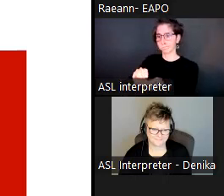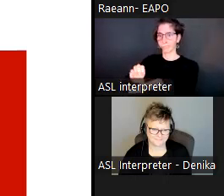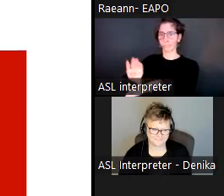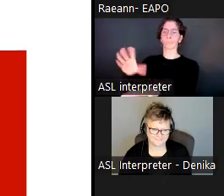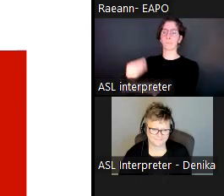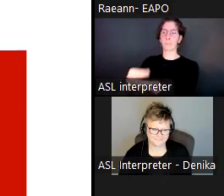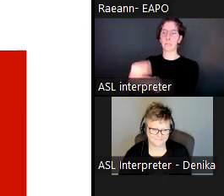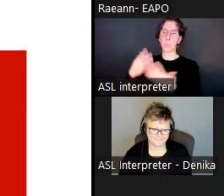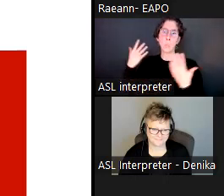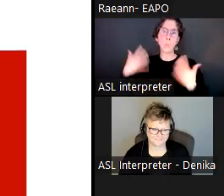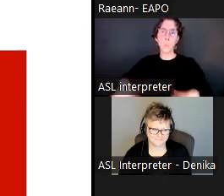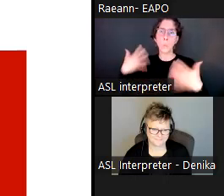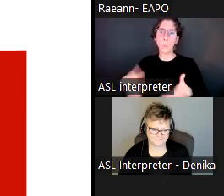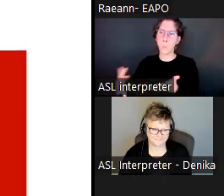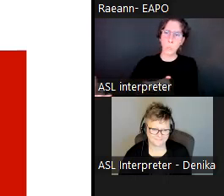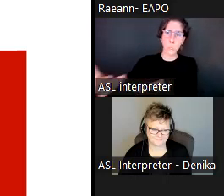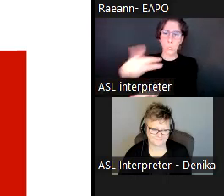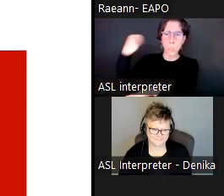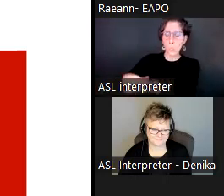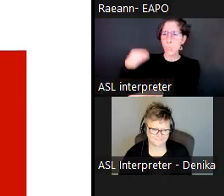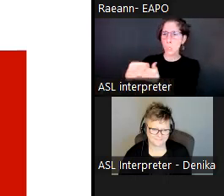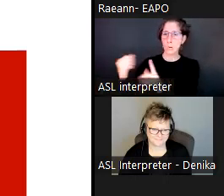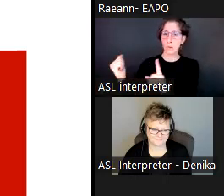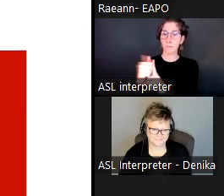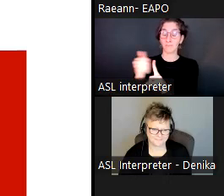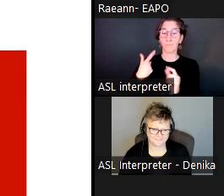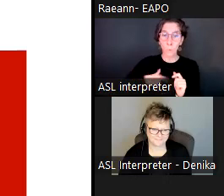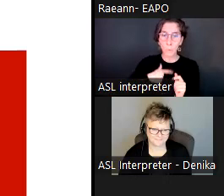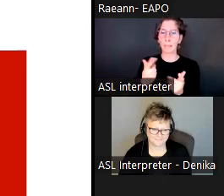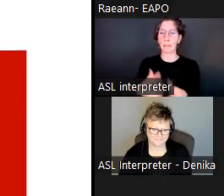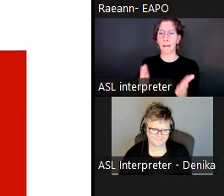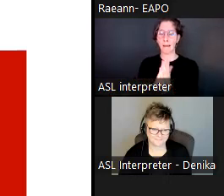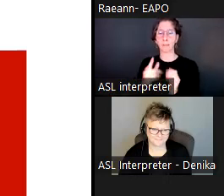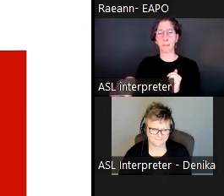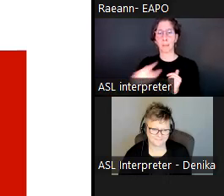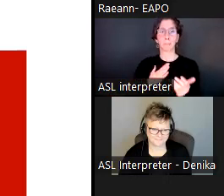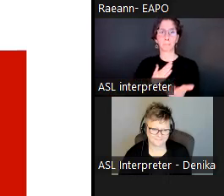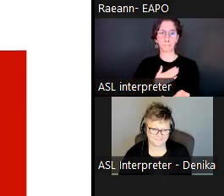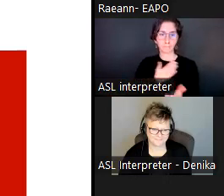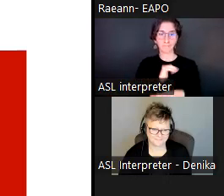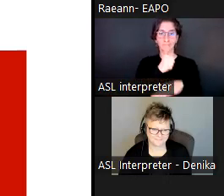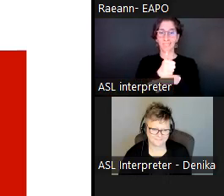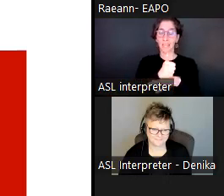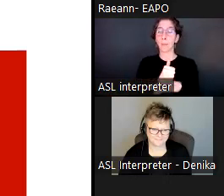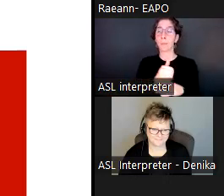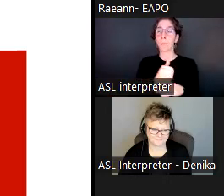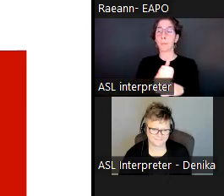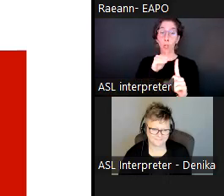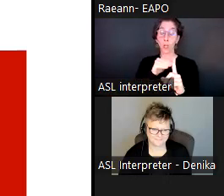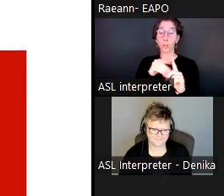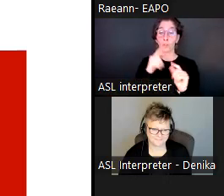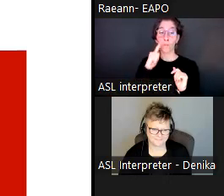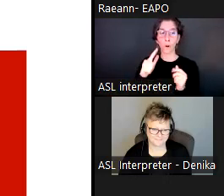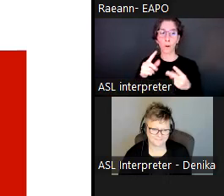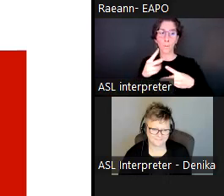with both of the credit bureaus, Equifax and TransUnion. And the reason we ask you to do both is because